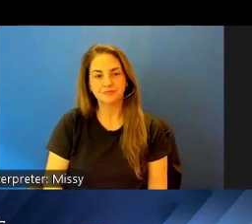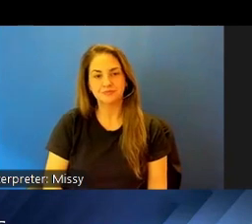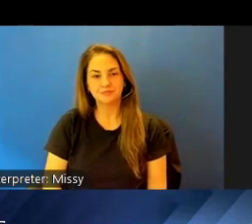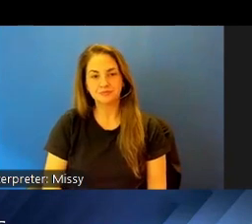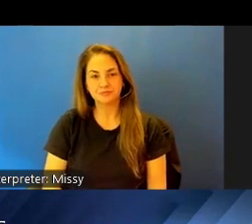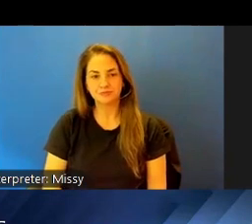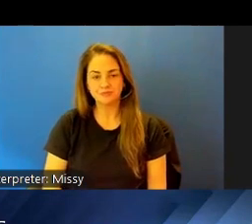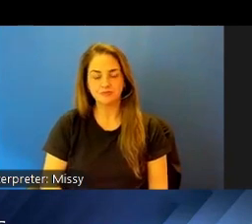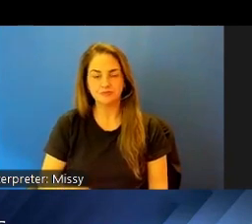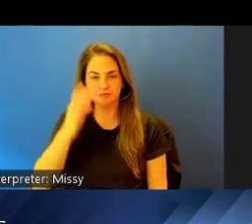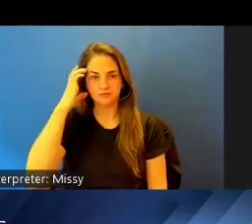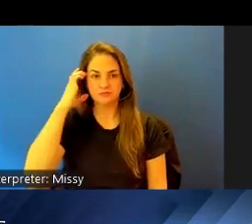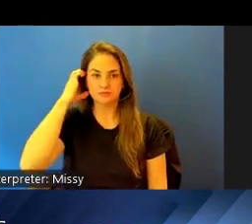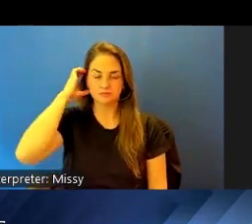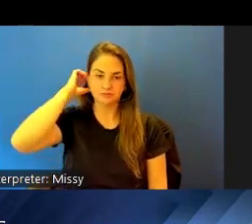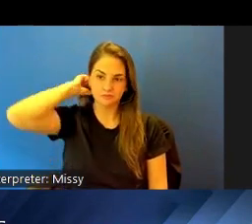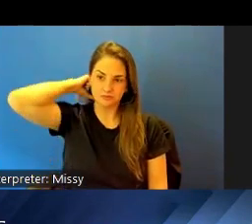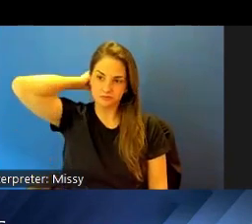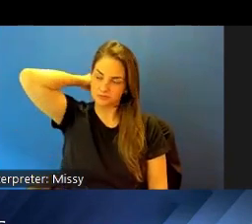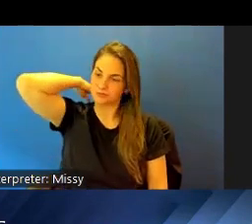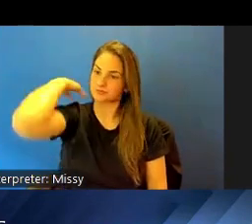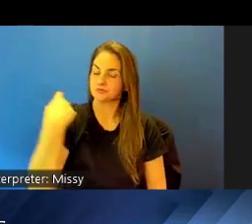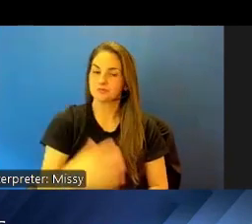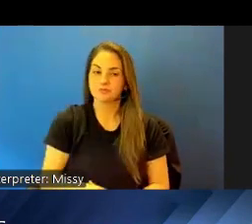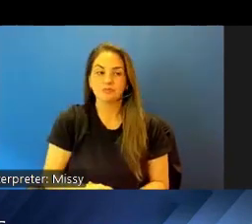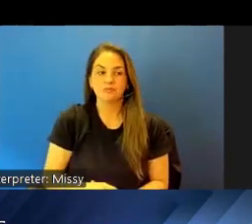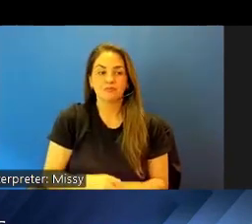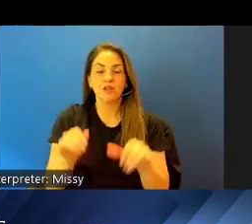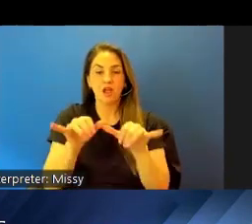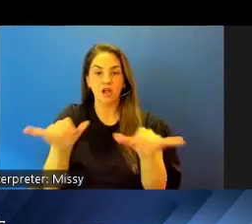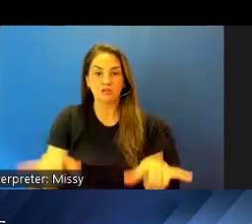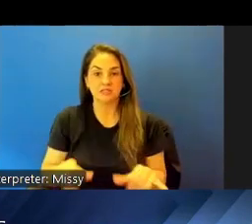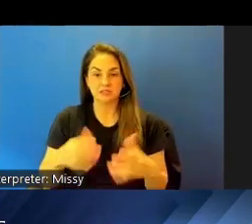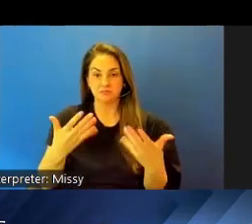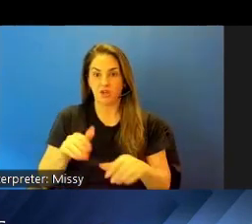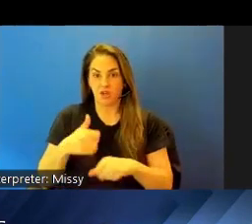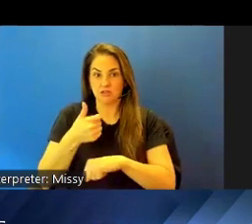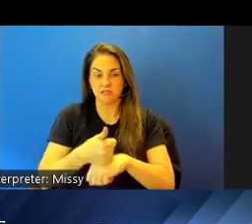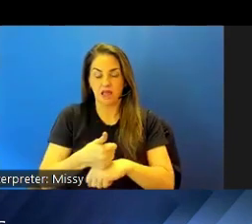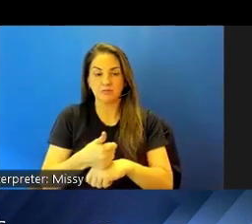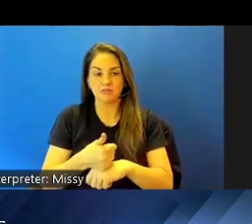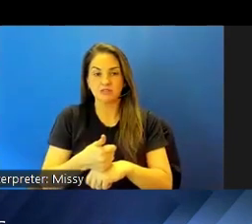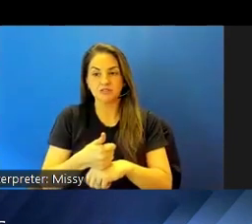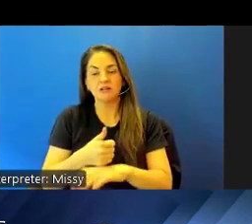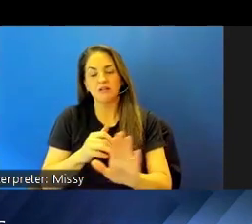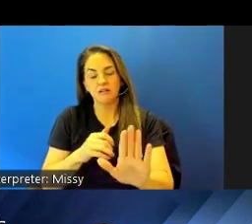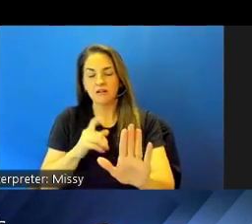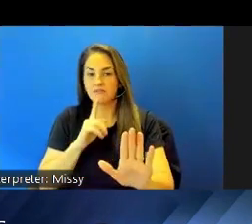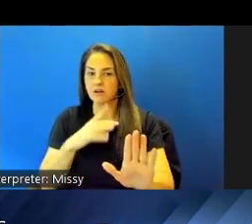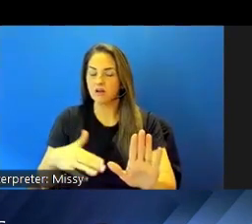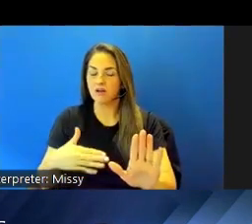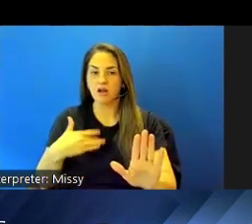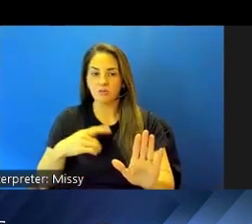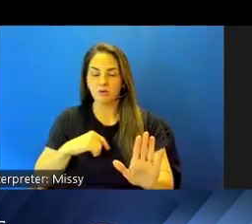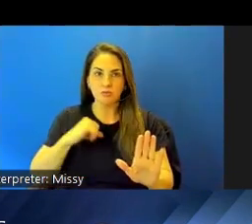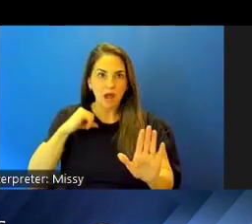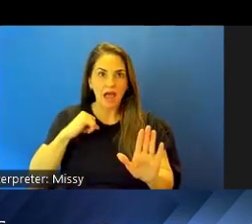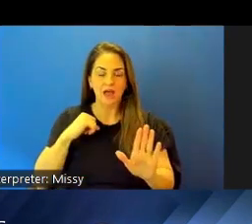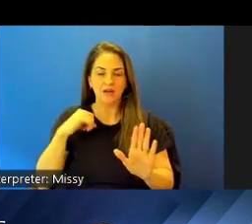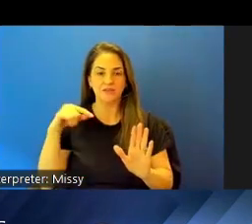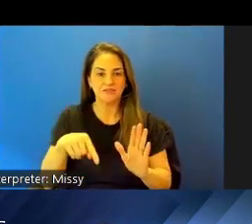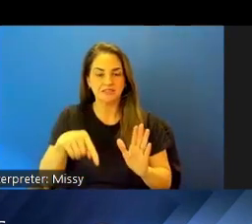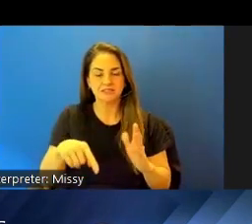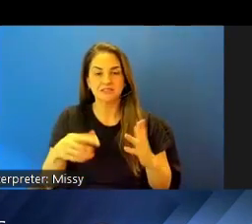So, one other thing that our system has established, and I feel really proud about this accomplishment,